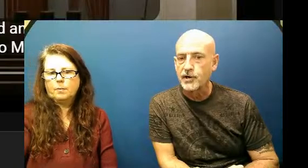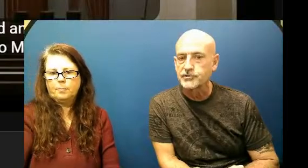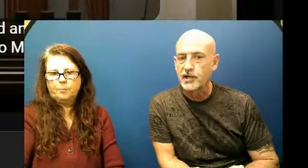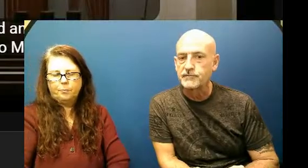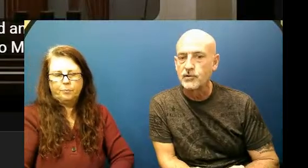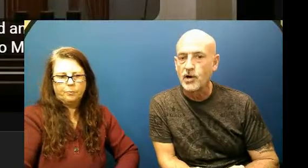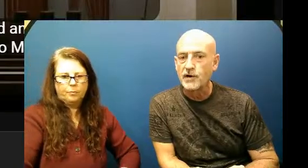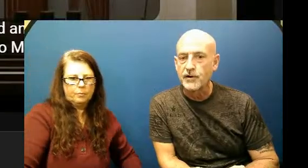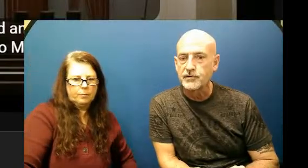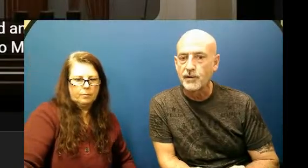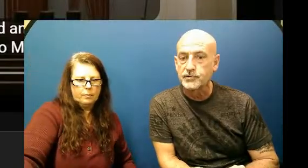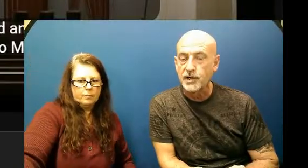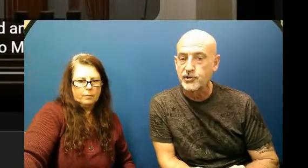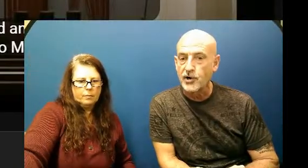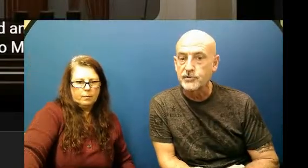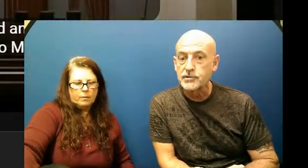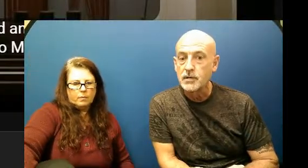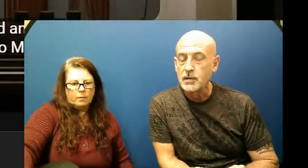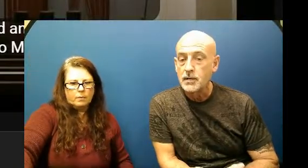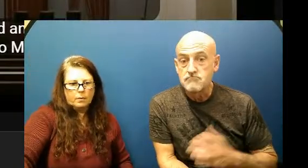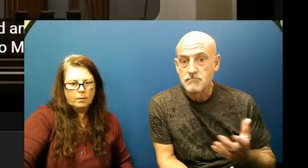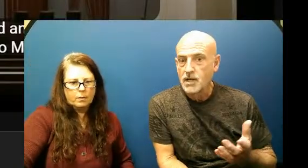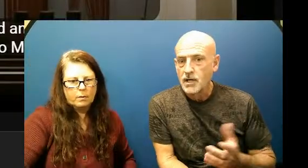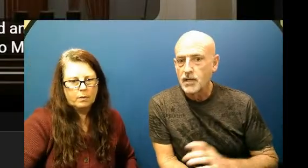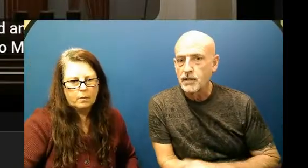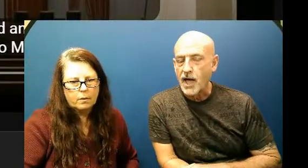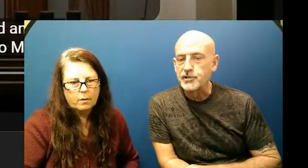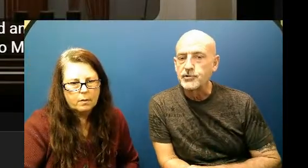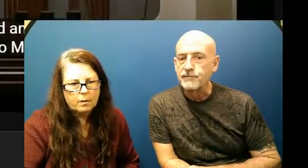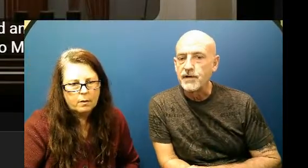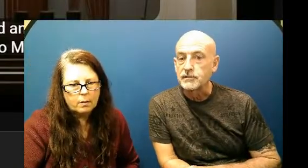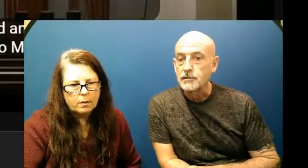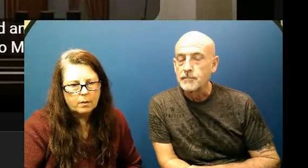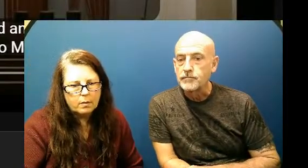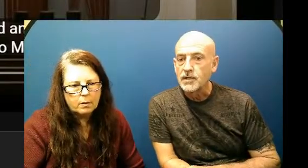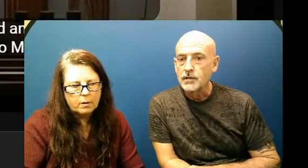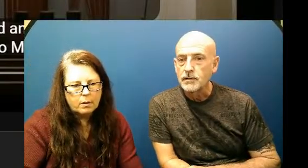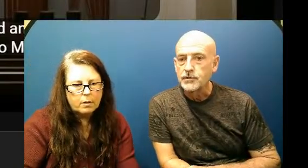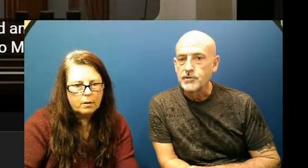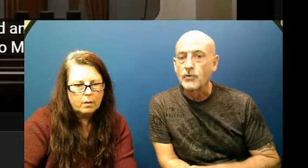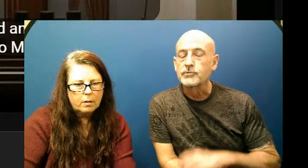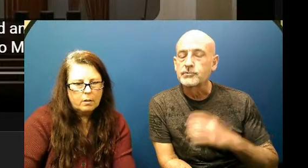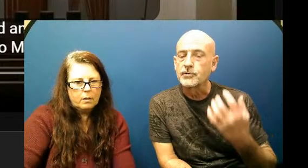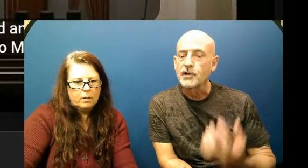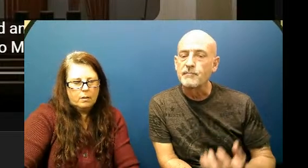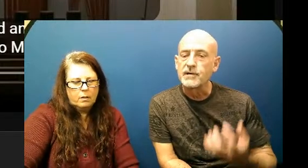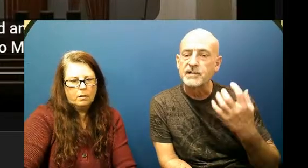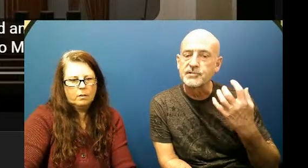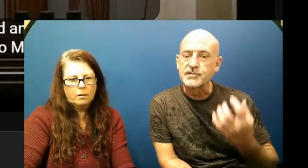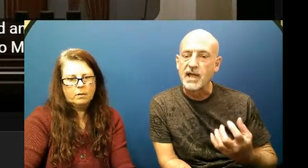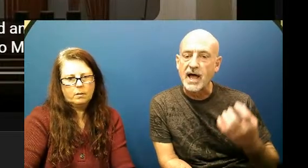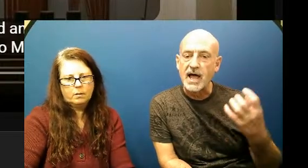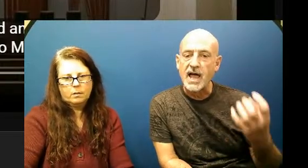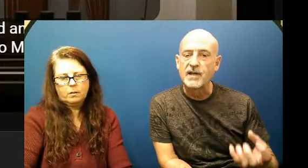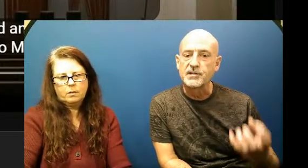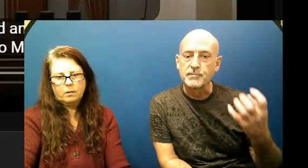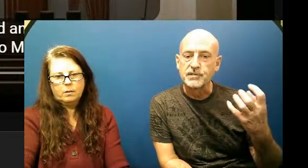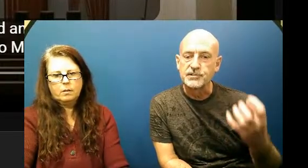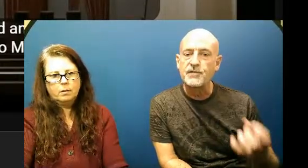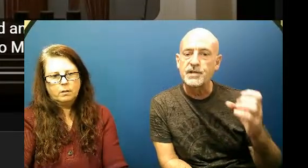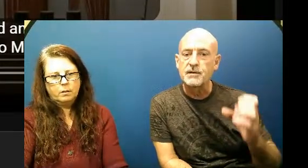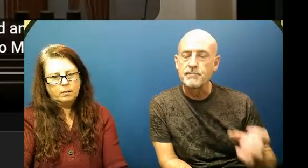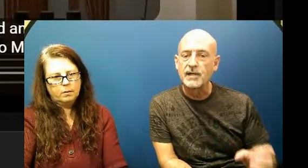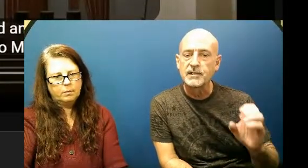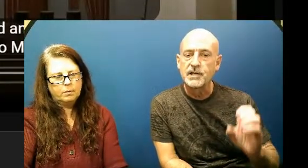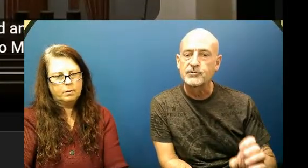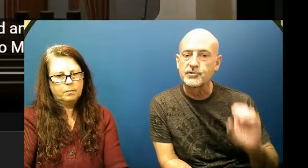protect your health, safety, and welfare, and I'm going to take your house. How do you defend? You don't. So the government has to say, I have a